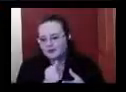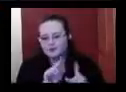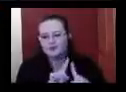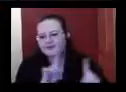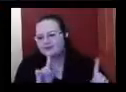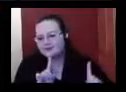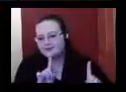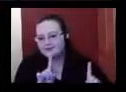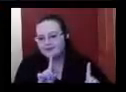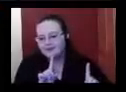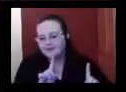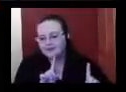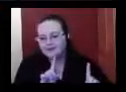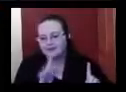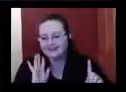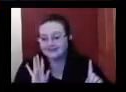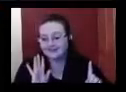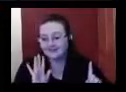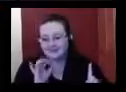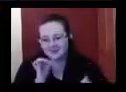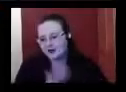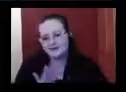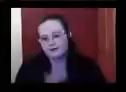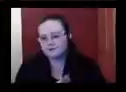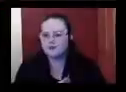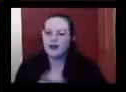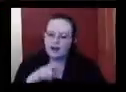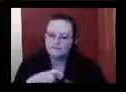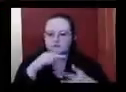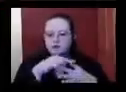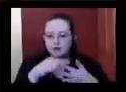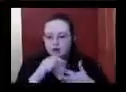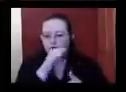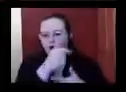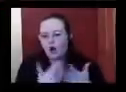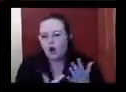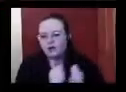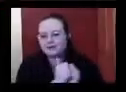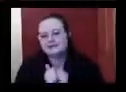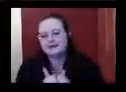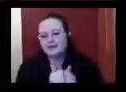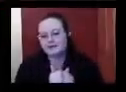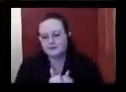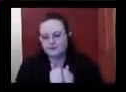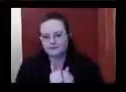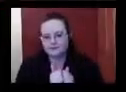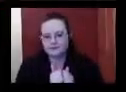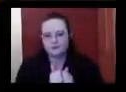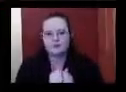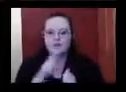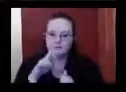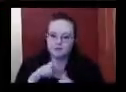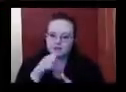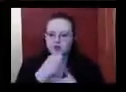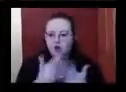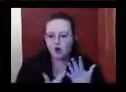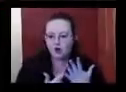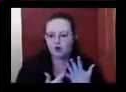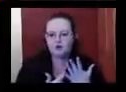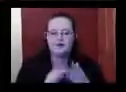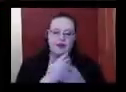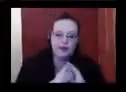distancing. It has to be in combination with student masks and respiratory etiquette and